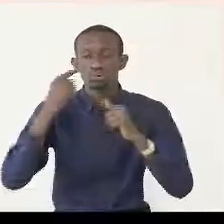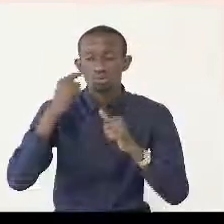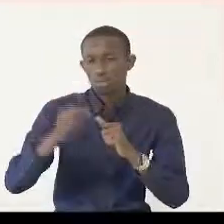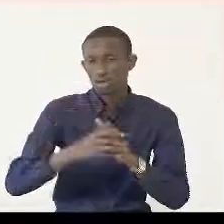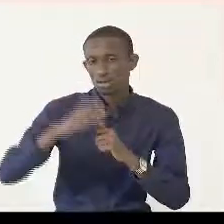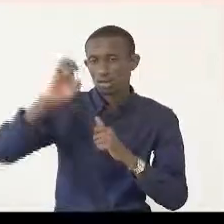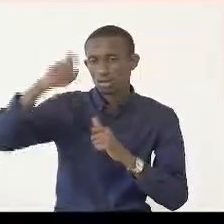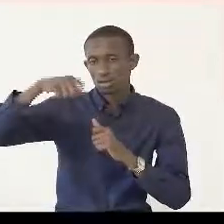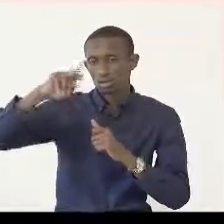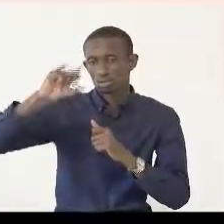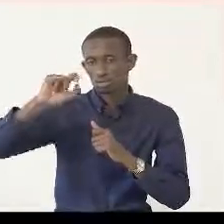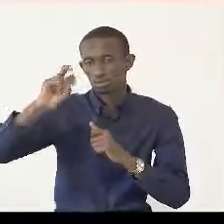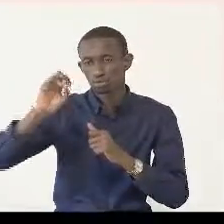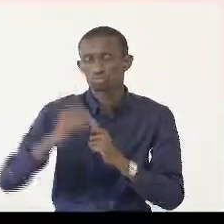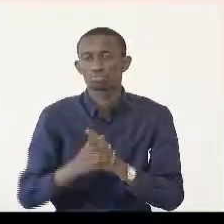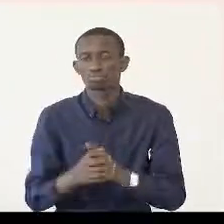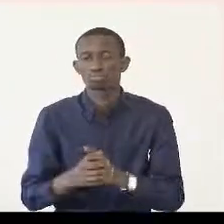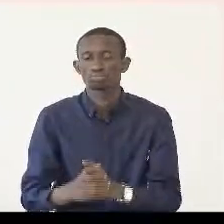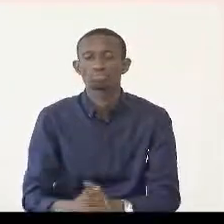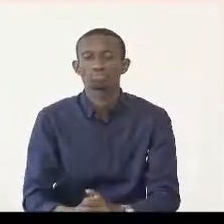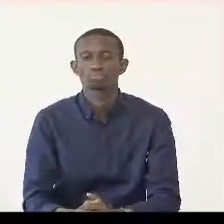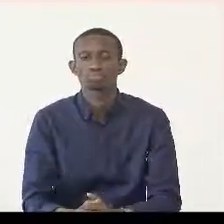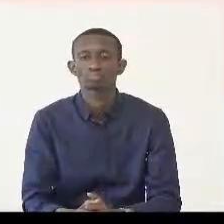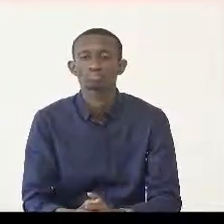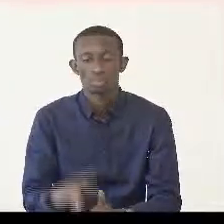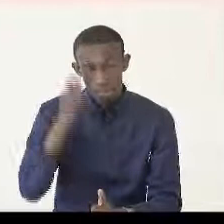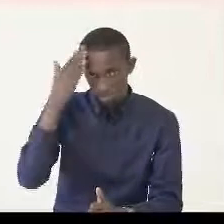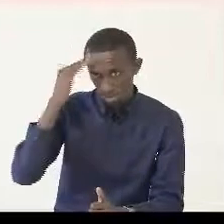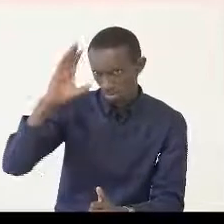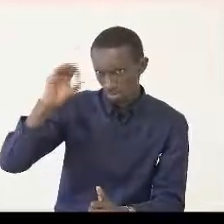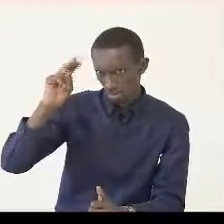equations. Which ones? So you know the conservation